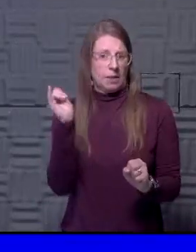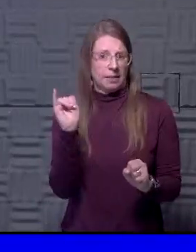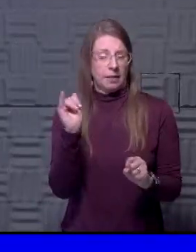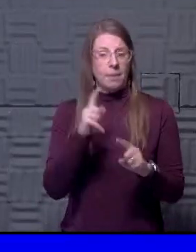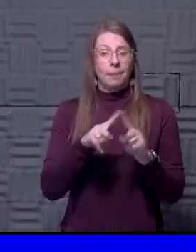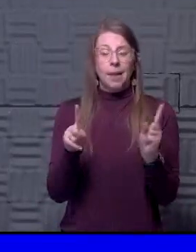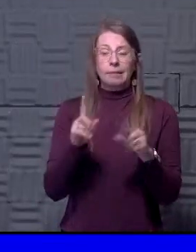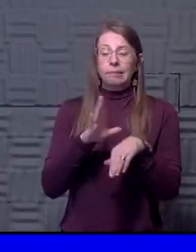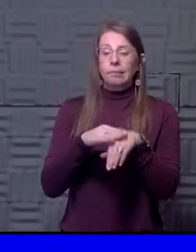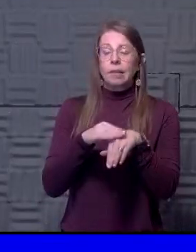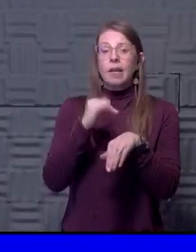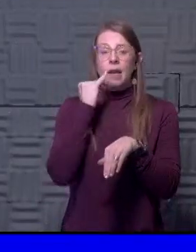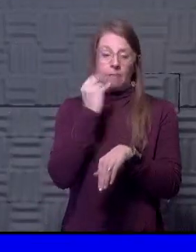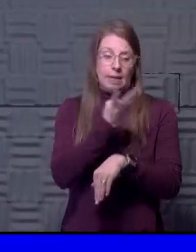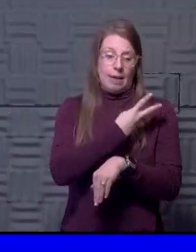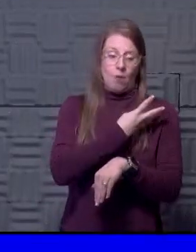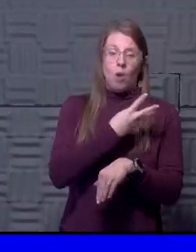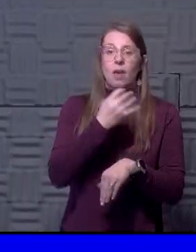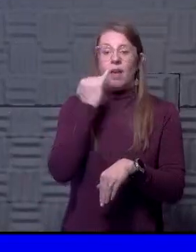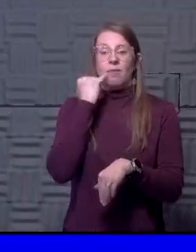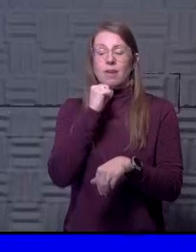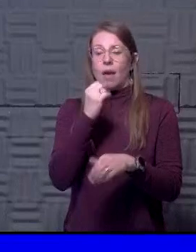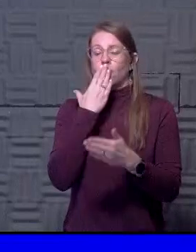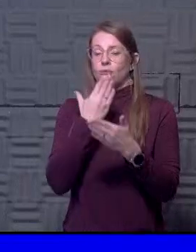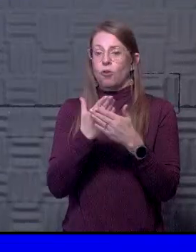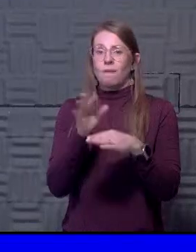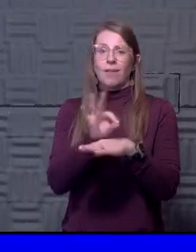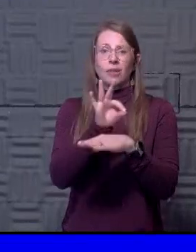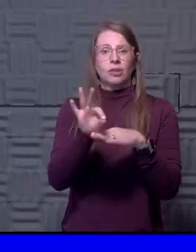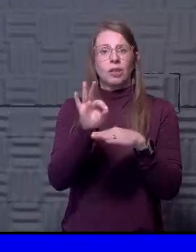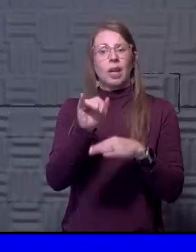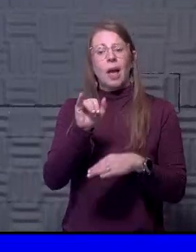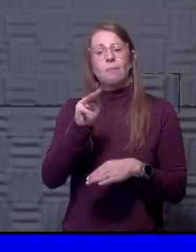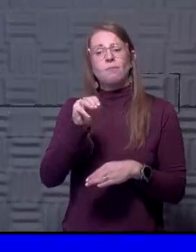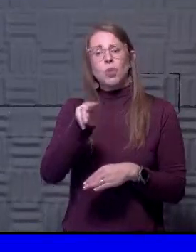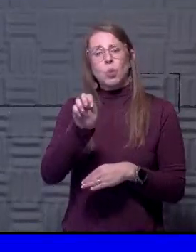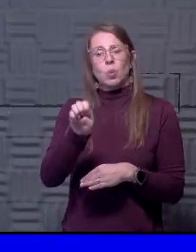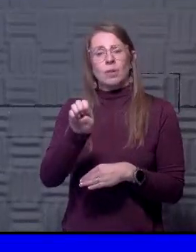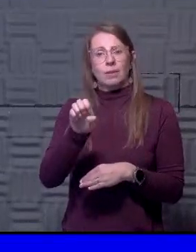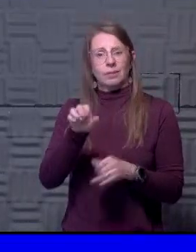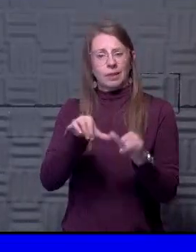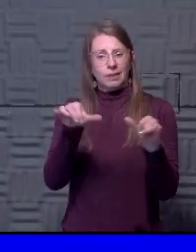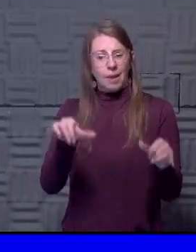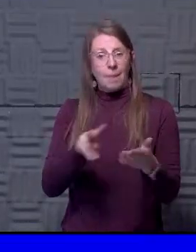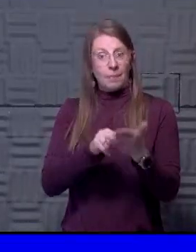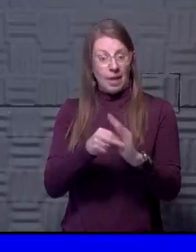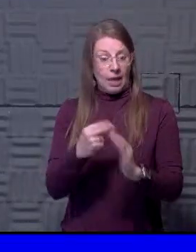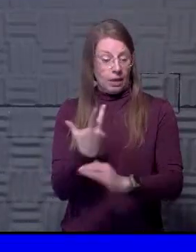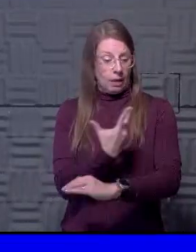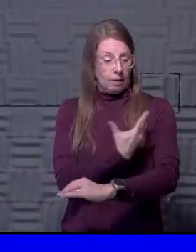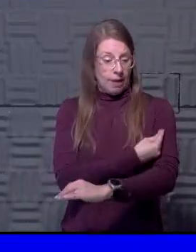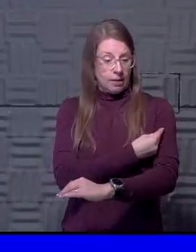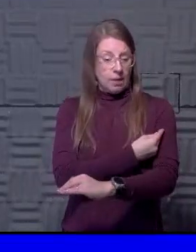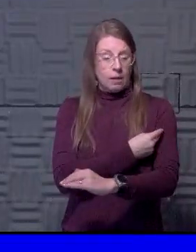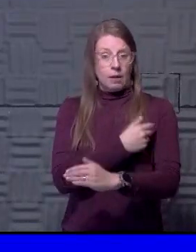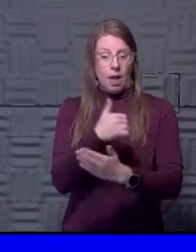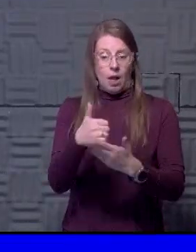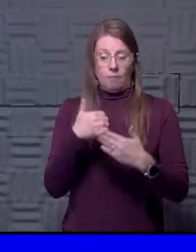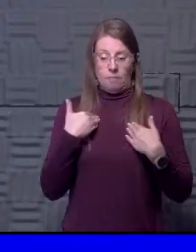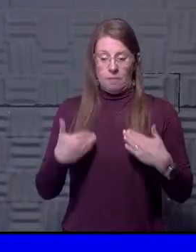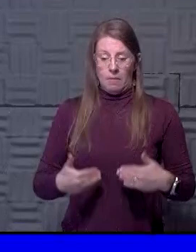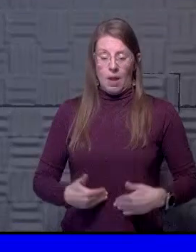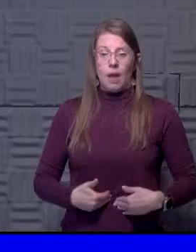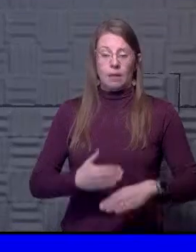you are on chemotherapy, if you don't have a good functioning immune system, will that vaccine give you an immune response to give